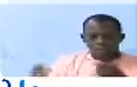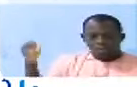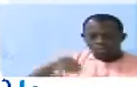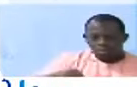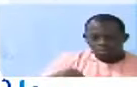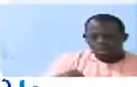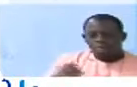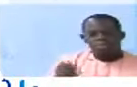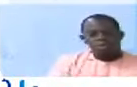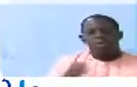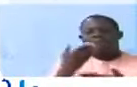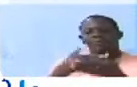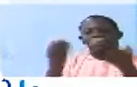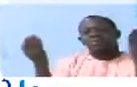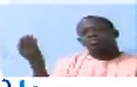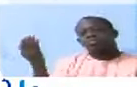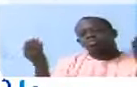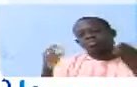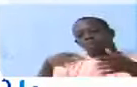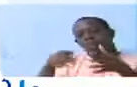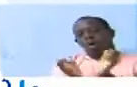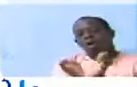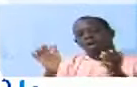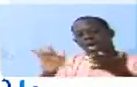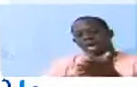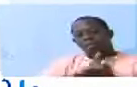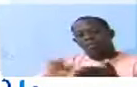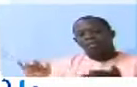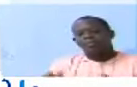the basin, it will be empty.